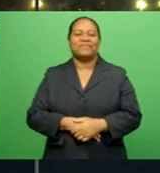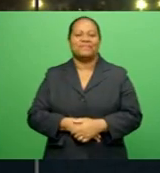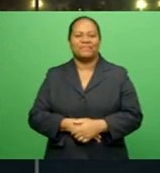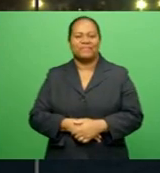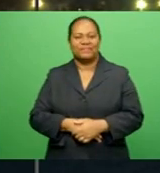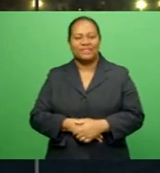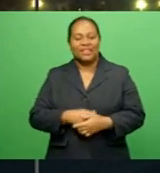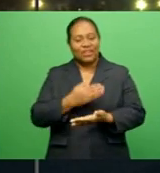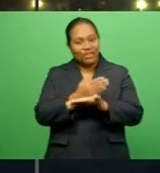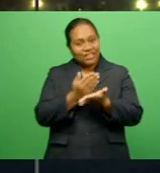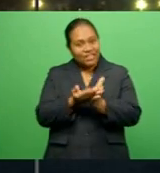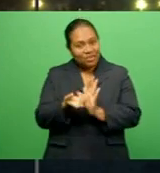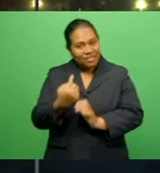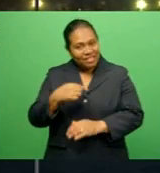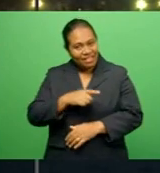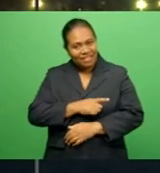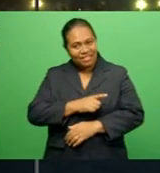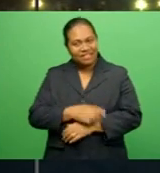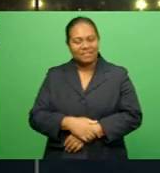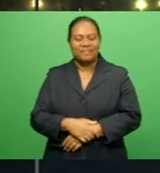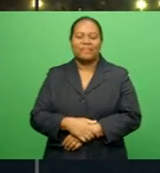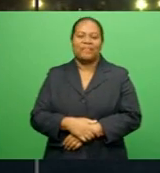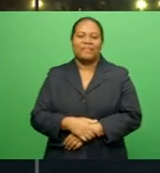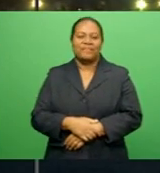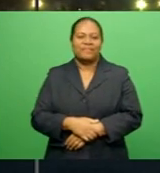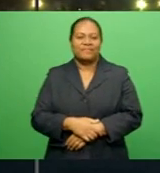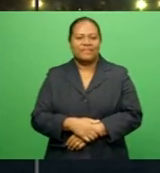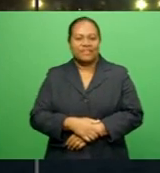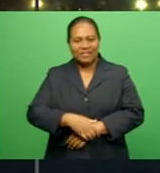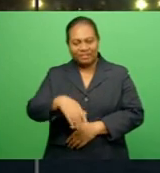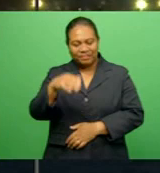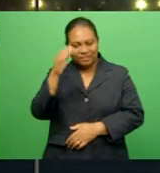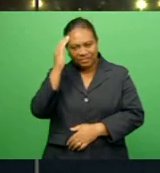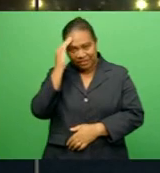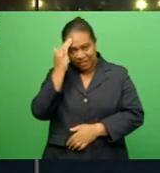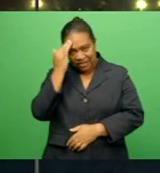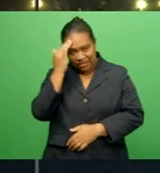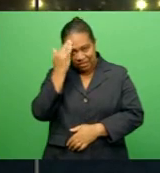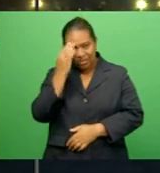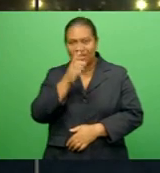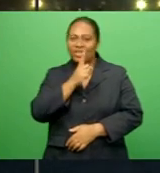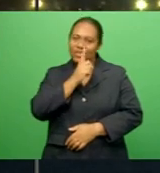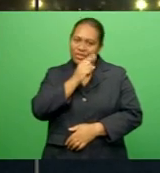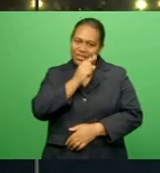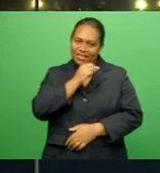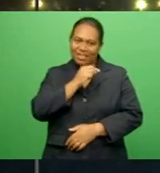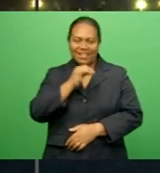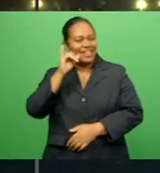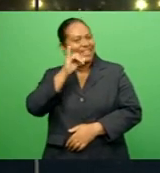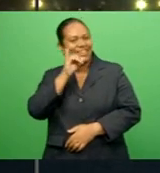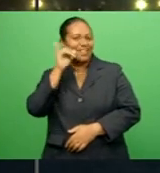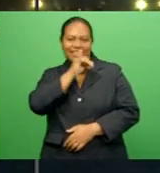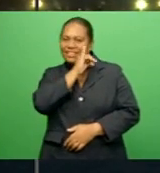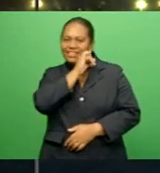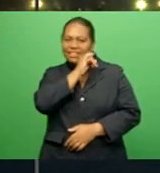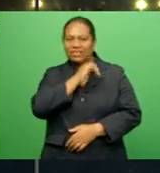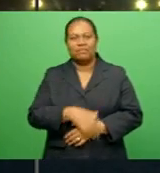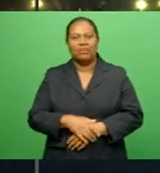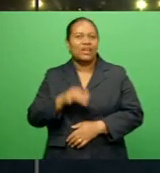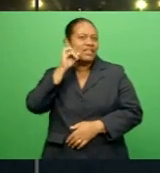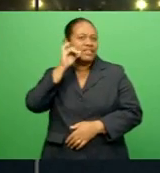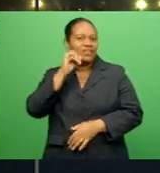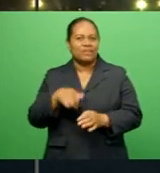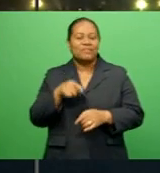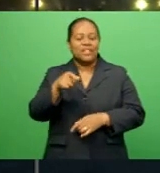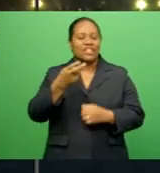fbcnews@fbc.com.fj or share it with us via our various social media accounts, including Facebook, Twitter, and Instagram. That's your news for